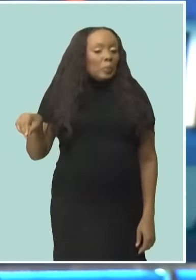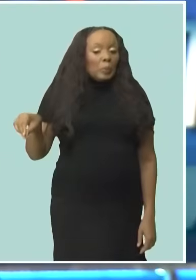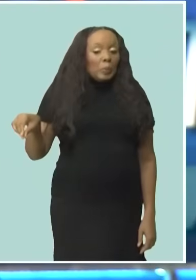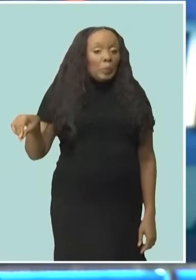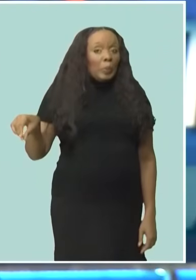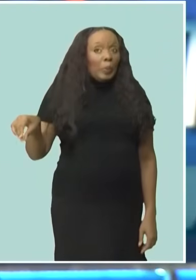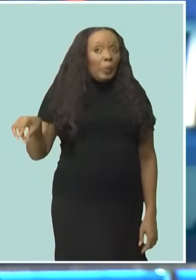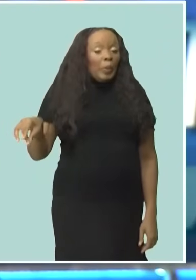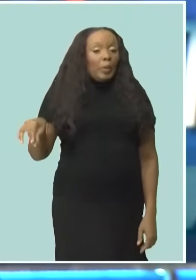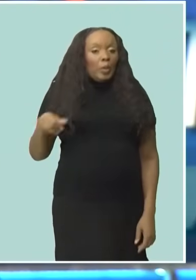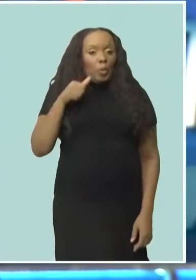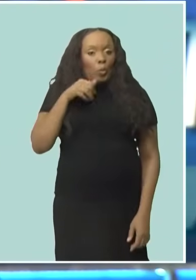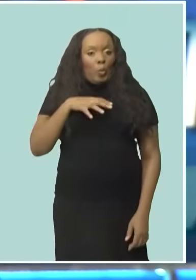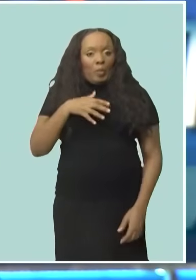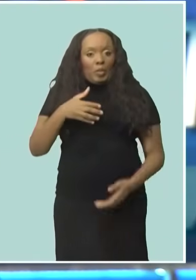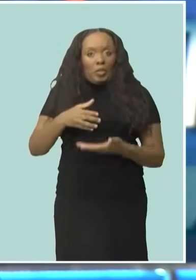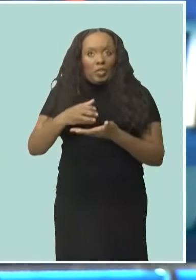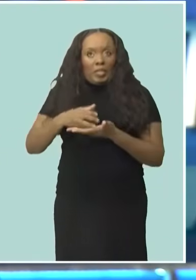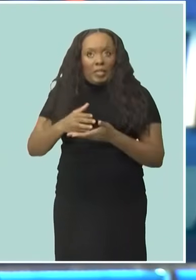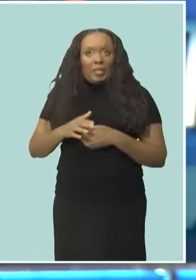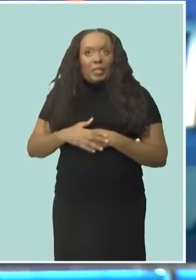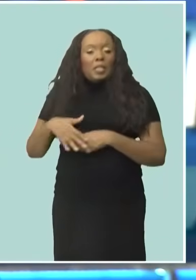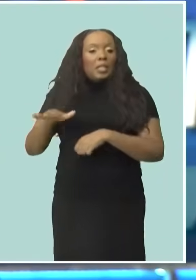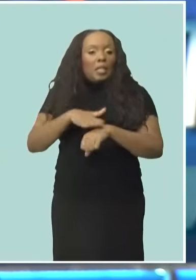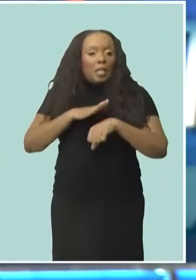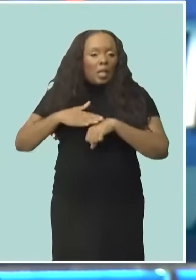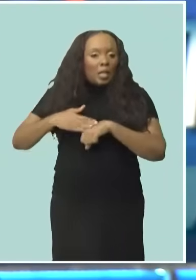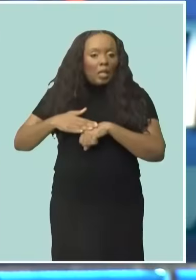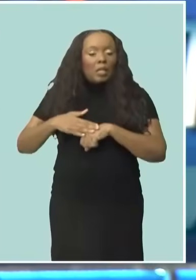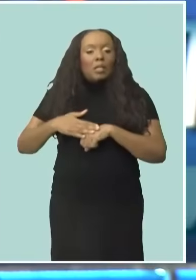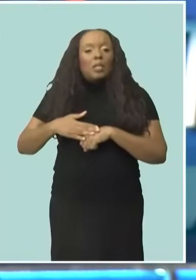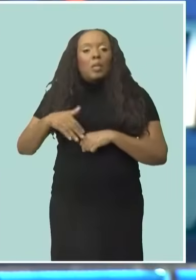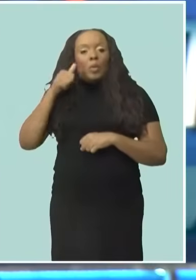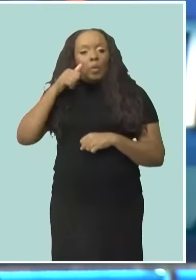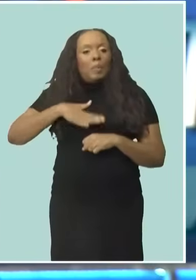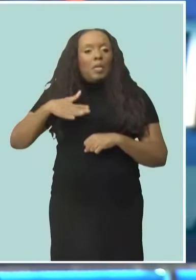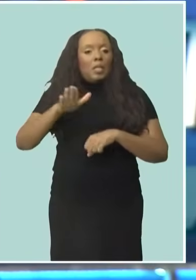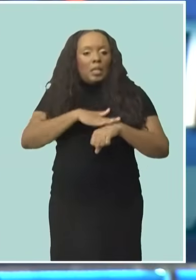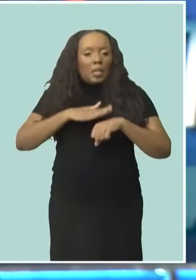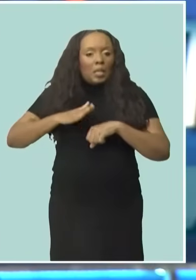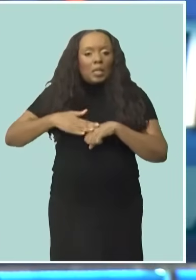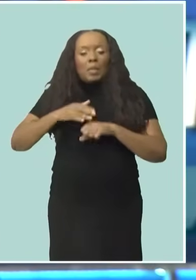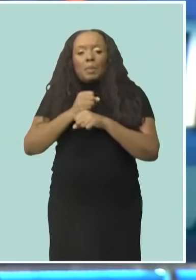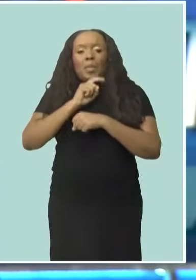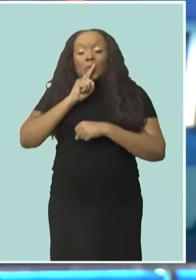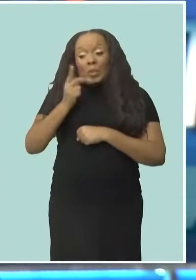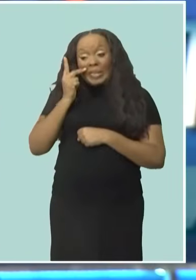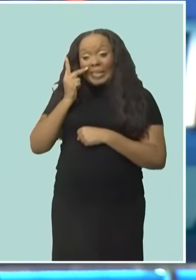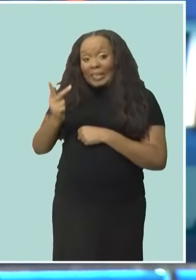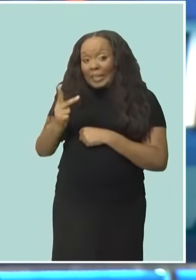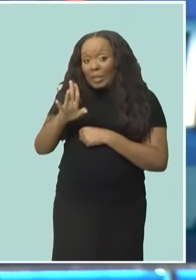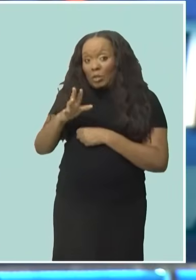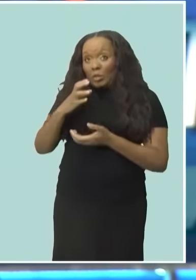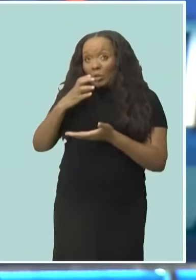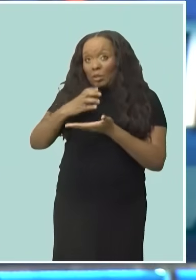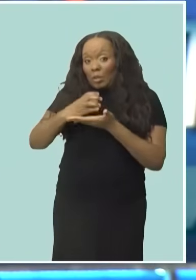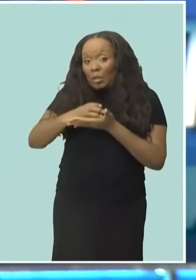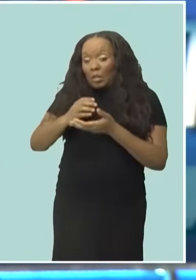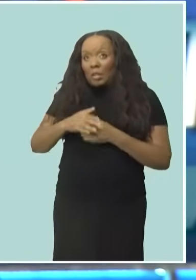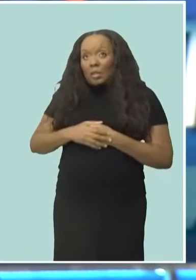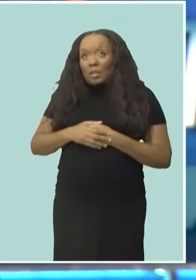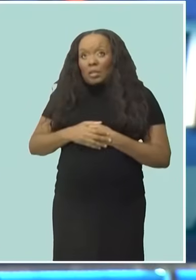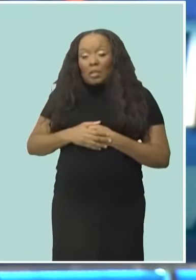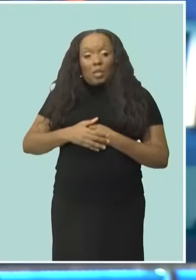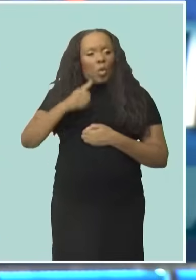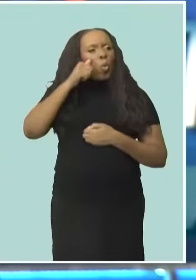NOW, to caution females who are partying this crop over to keep their drinks in sight, limit alcohol intake,